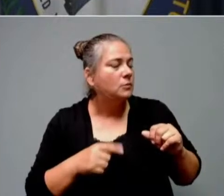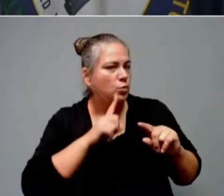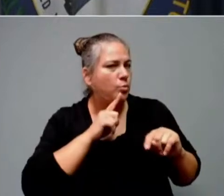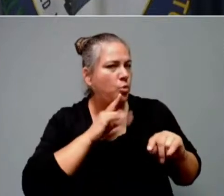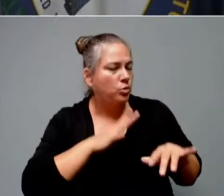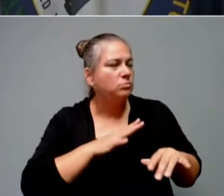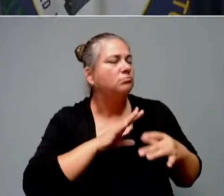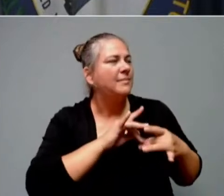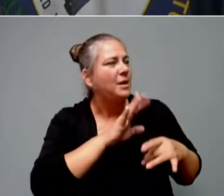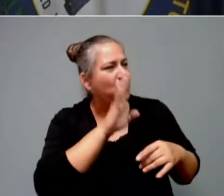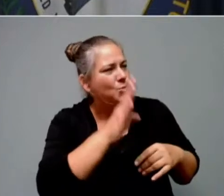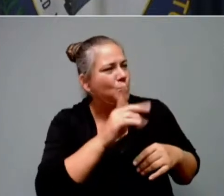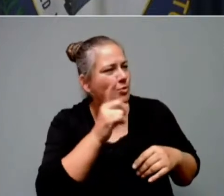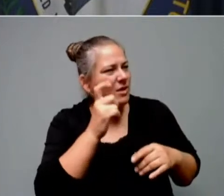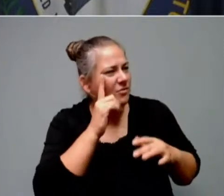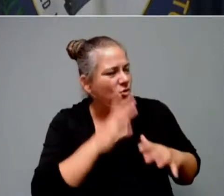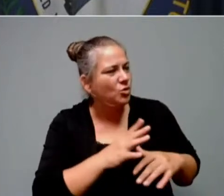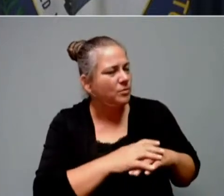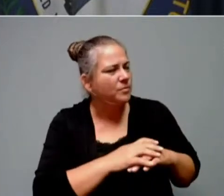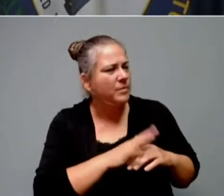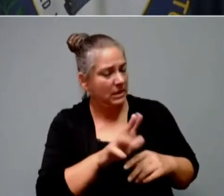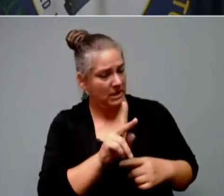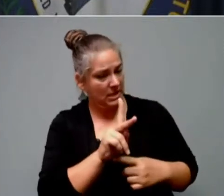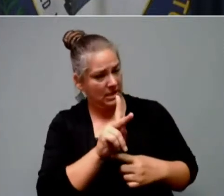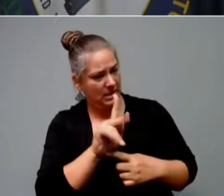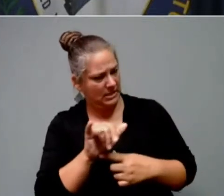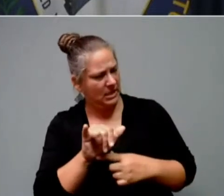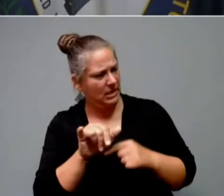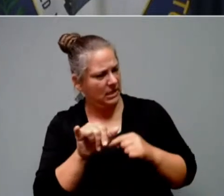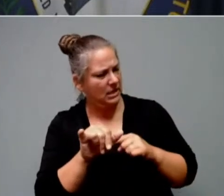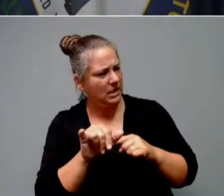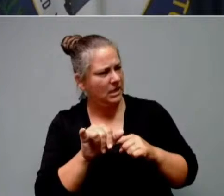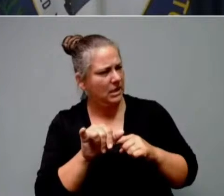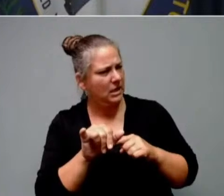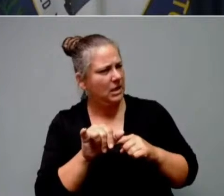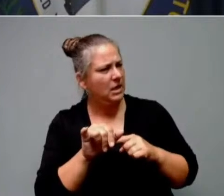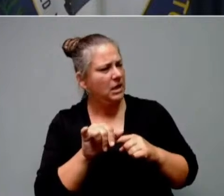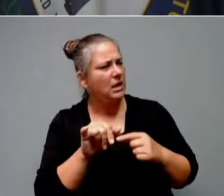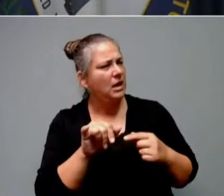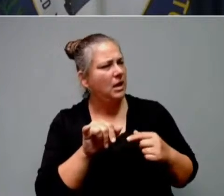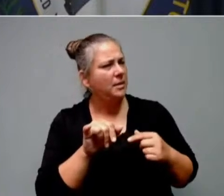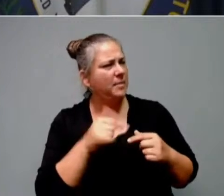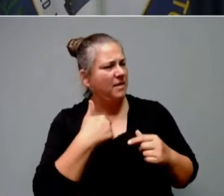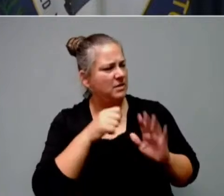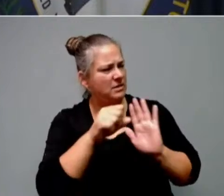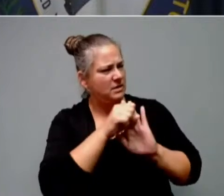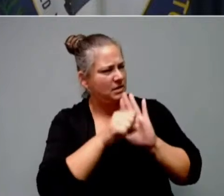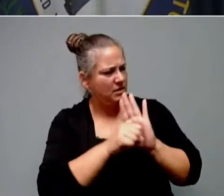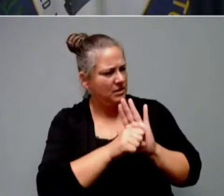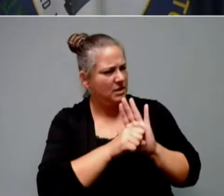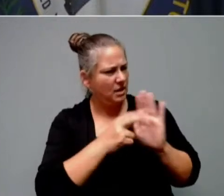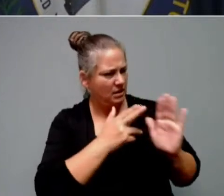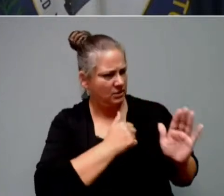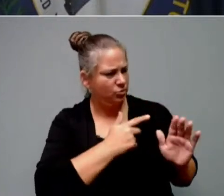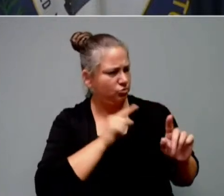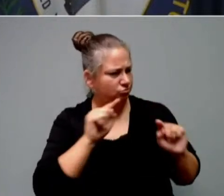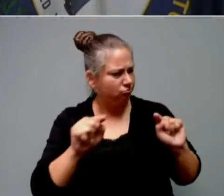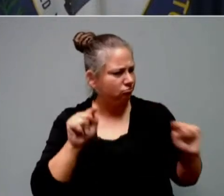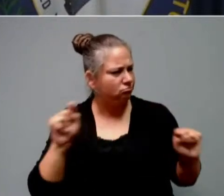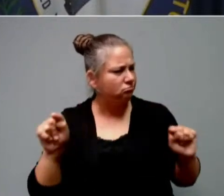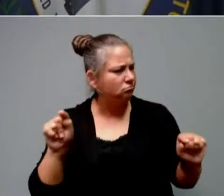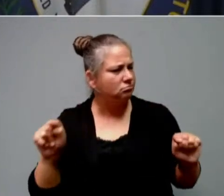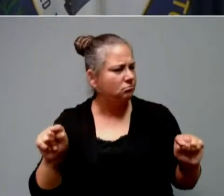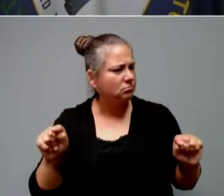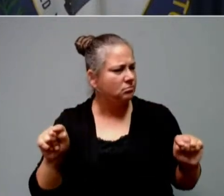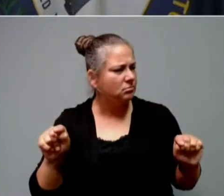Hi, Governor. Kentucky's got, I think, about 100 care hospitals in the state. How